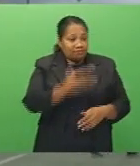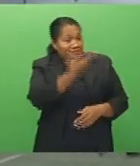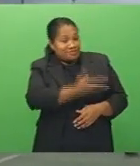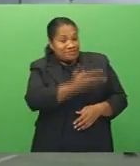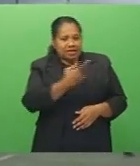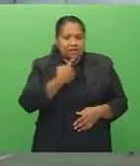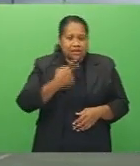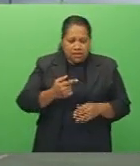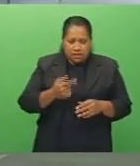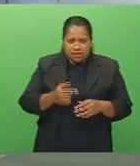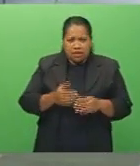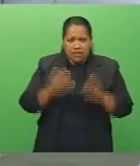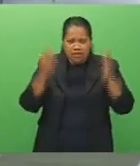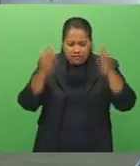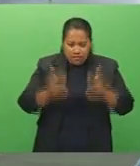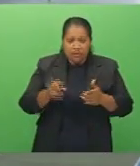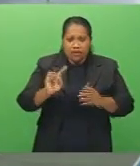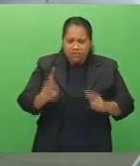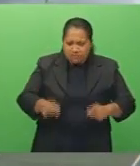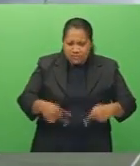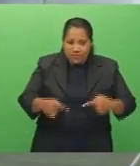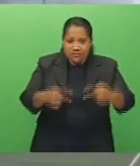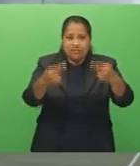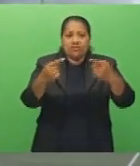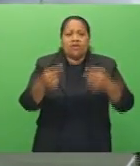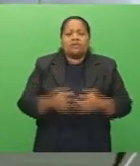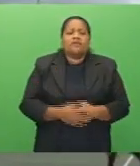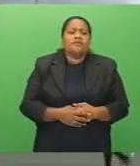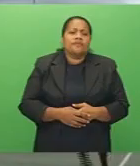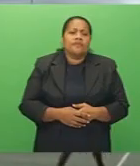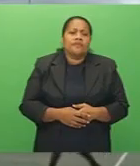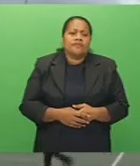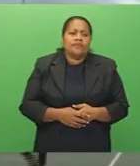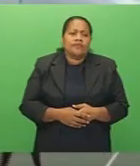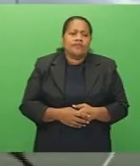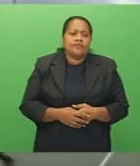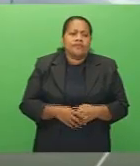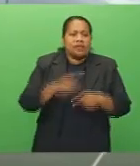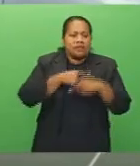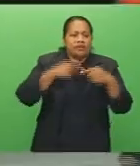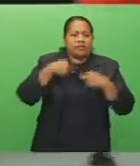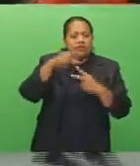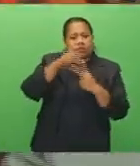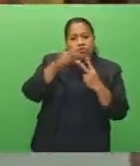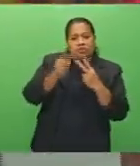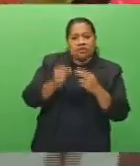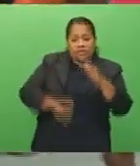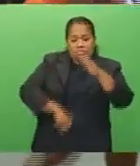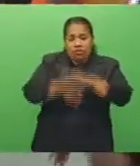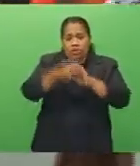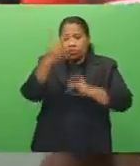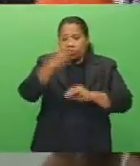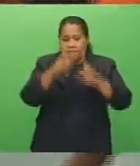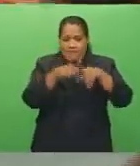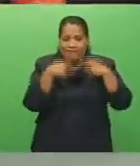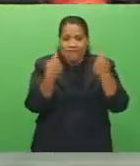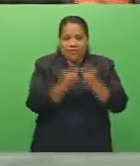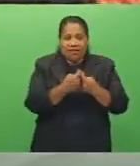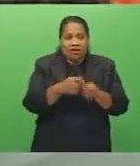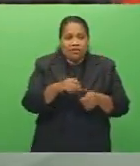in our most senior zone, which is the super competition, where we'll choose our top 12 teams. We've increased it from 8 to